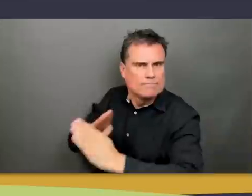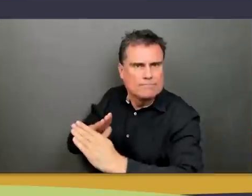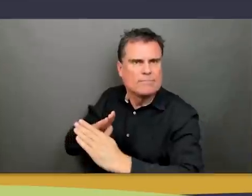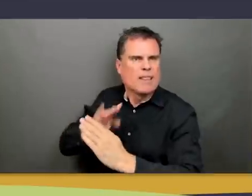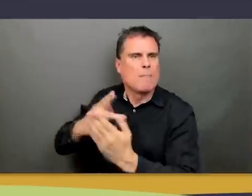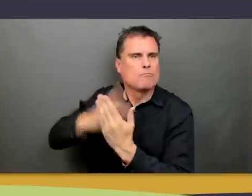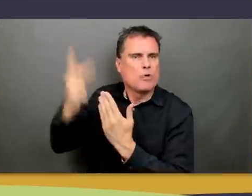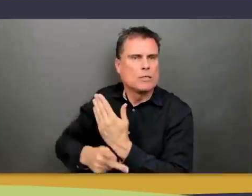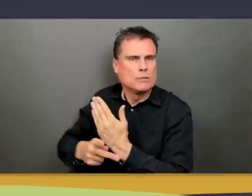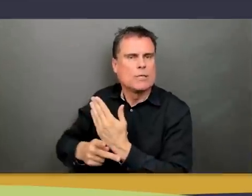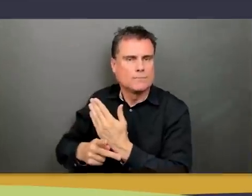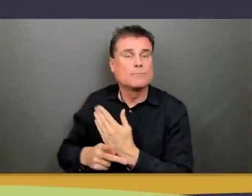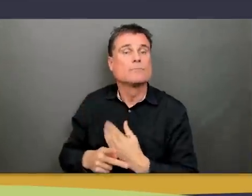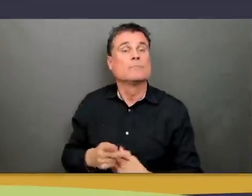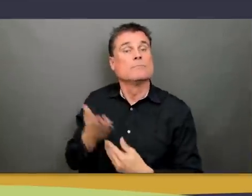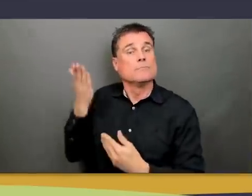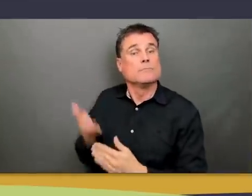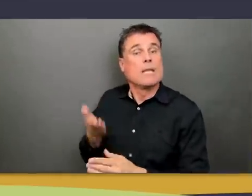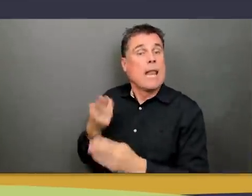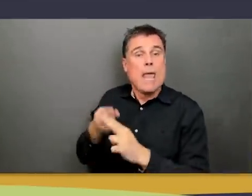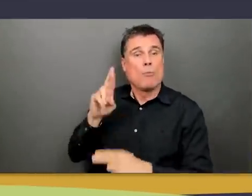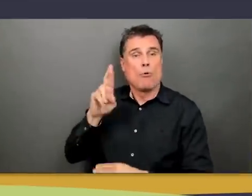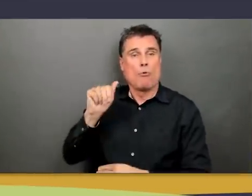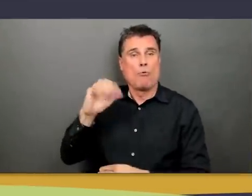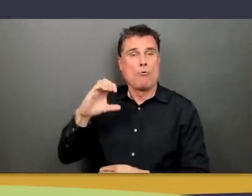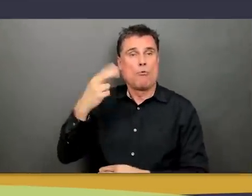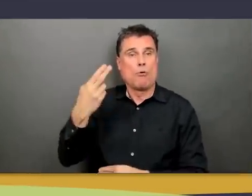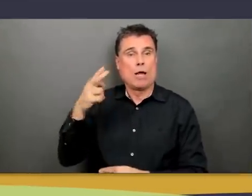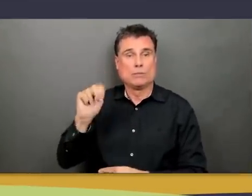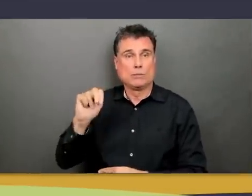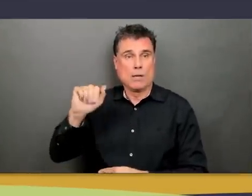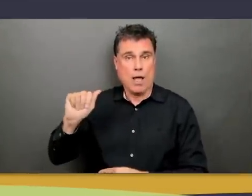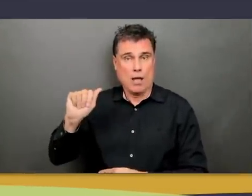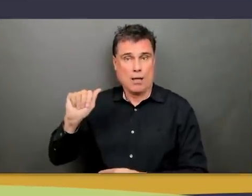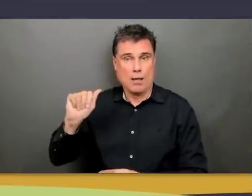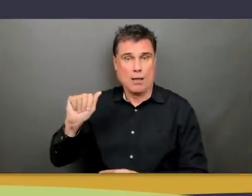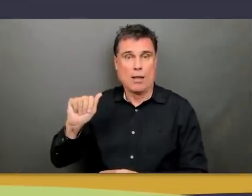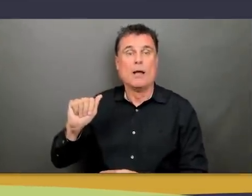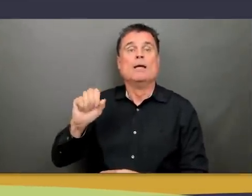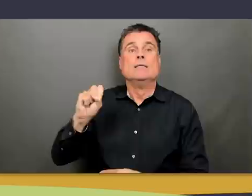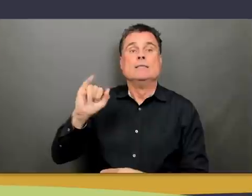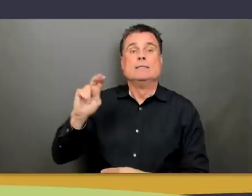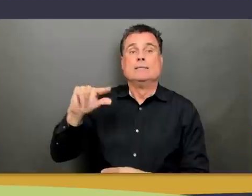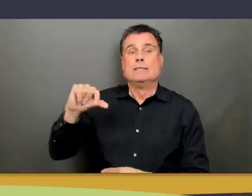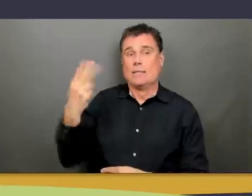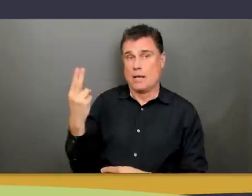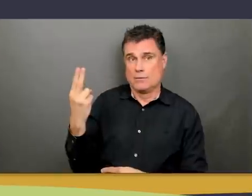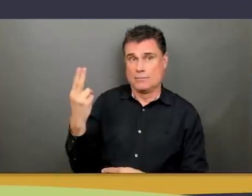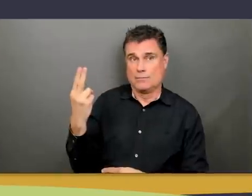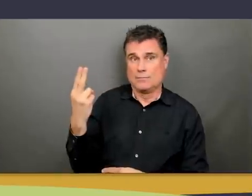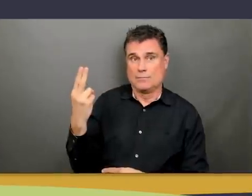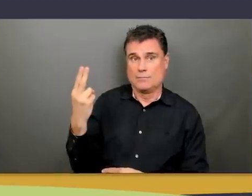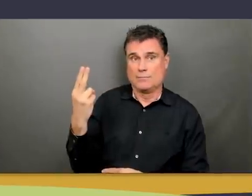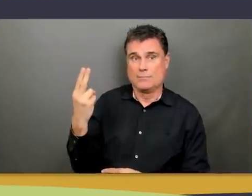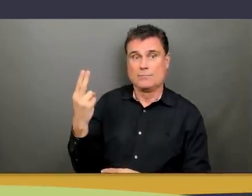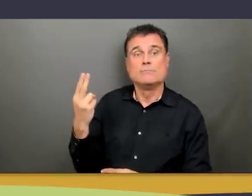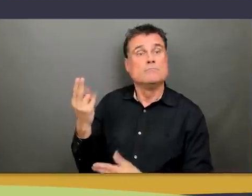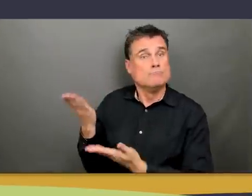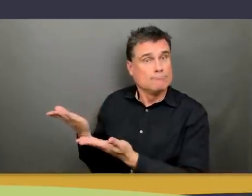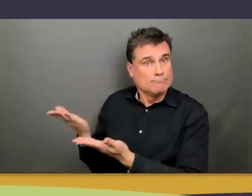welcome Rachna Singh to say a few words about what the government is doing to tackle racism in